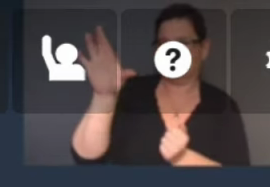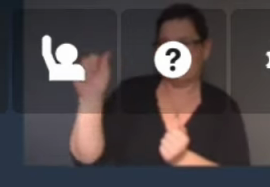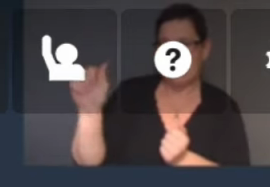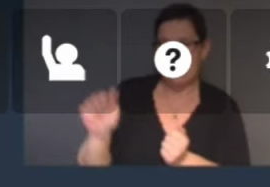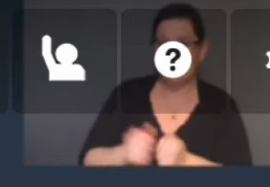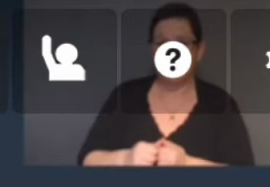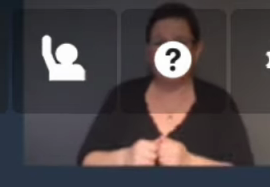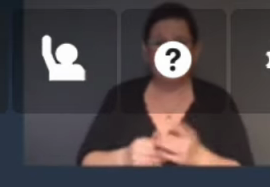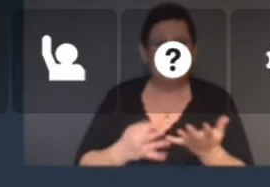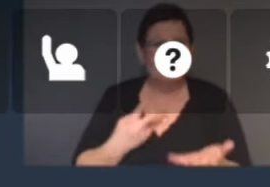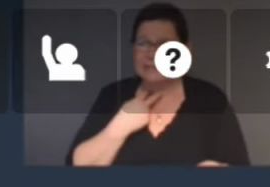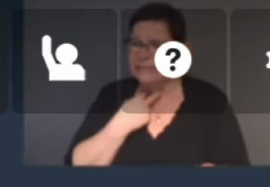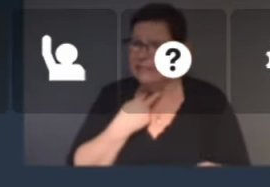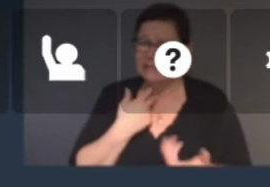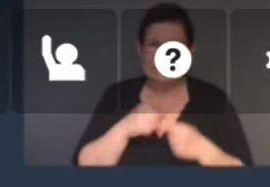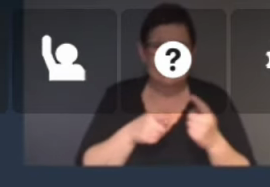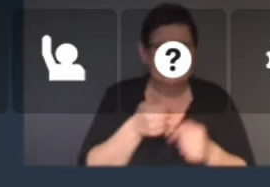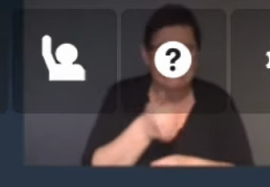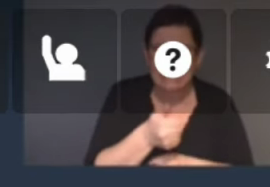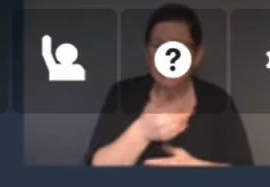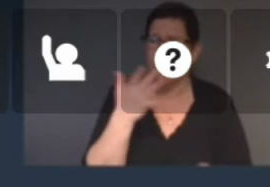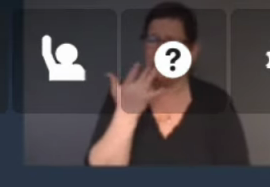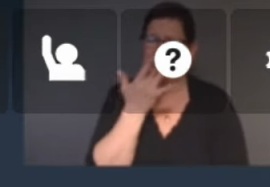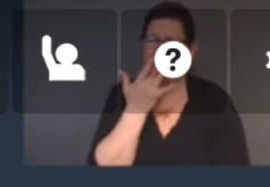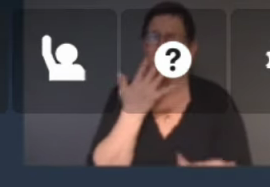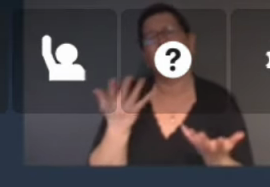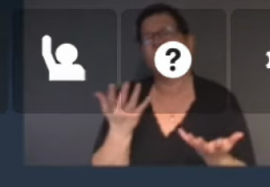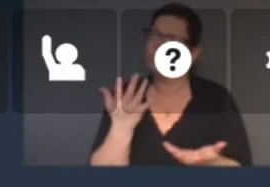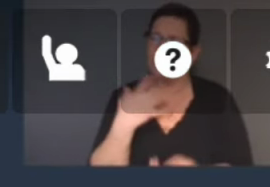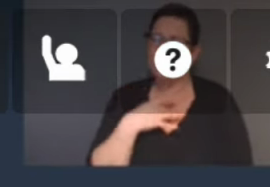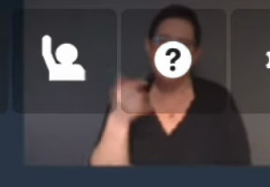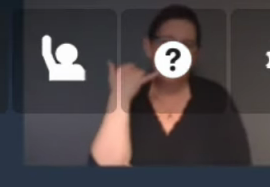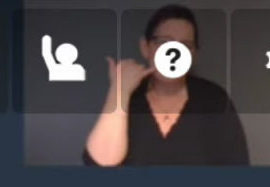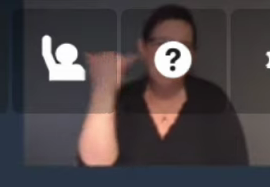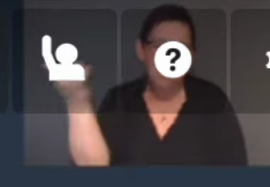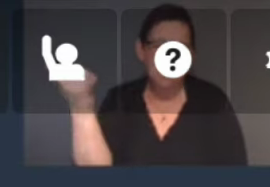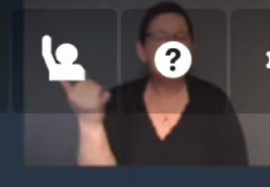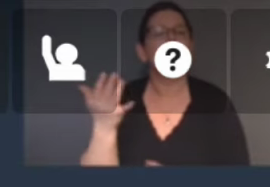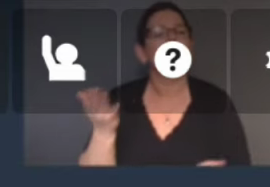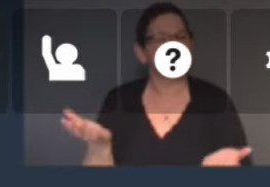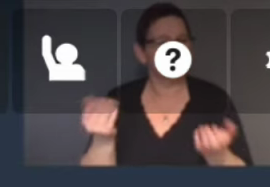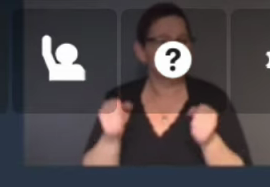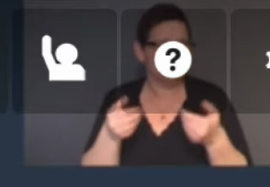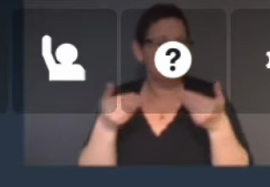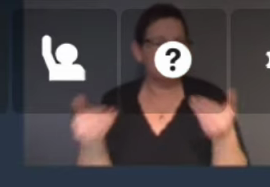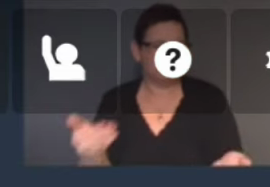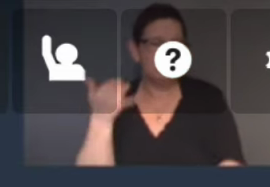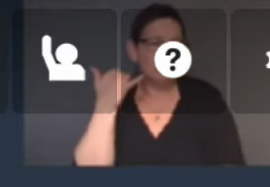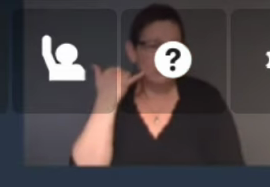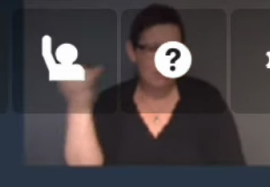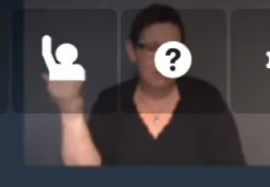For more information on the Canada Dental Benefits, visit the web address on your screen.